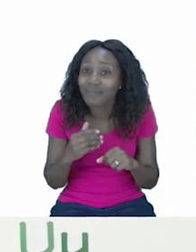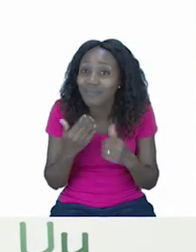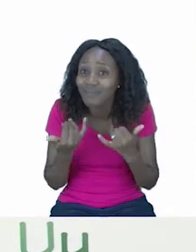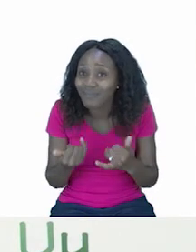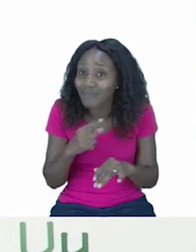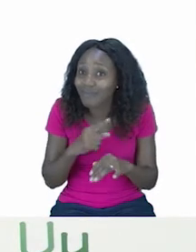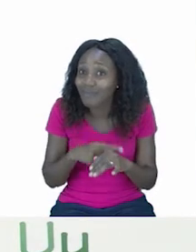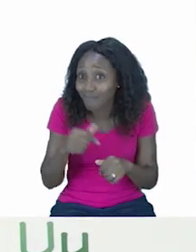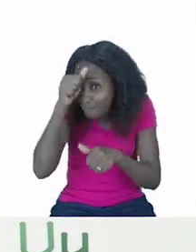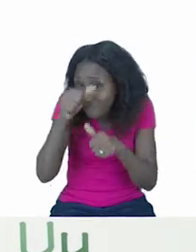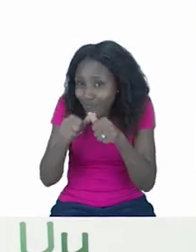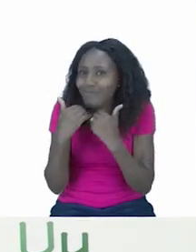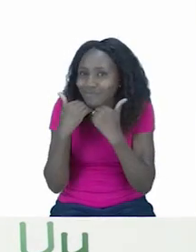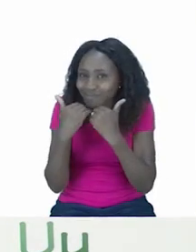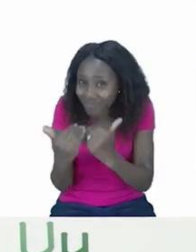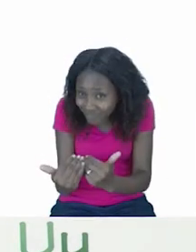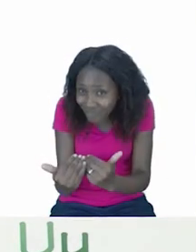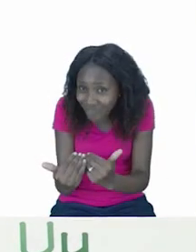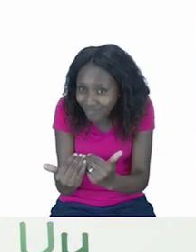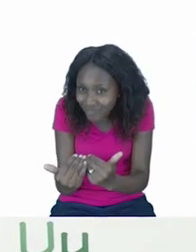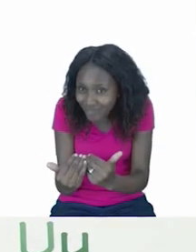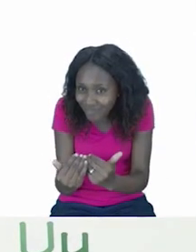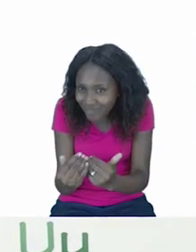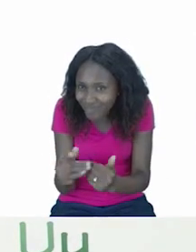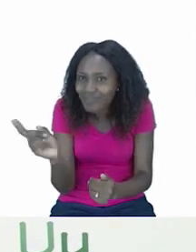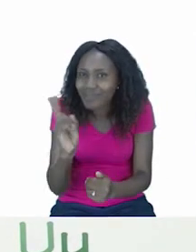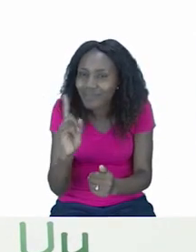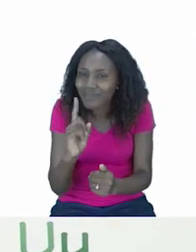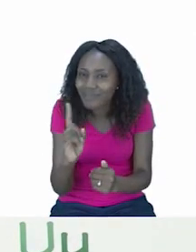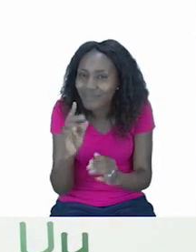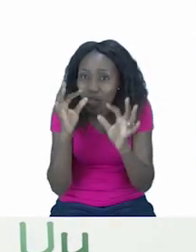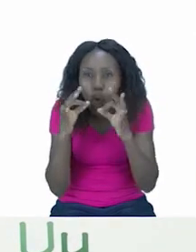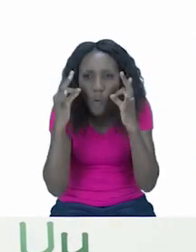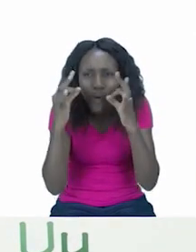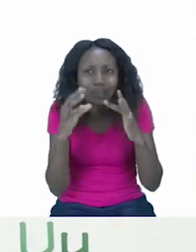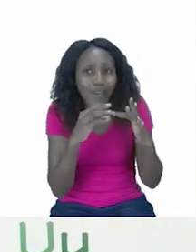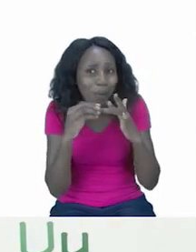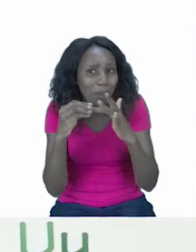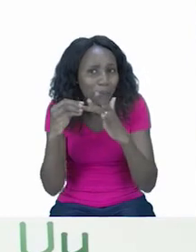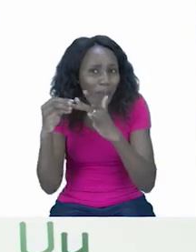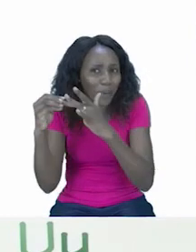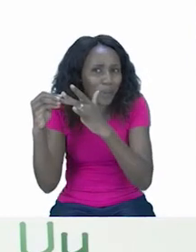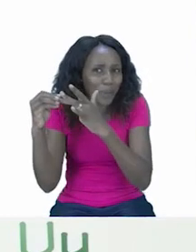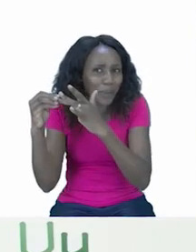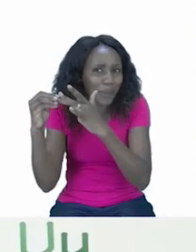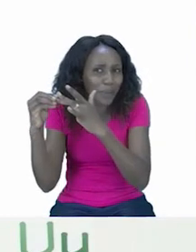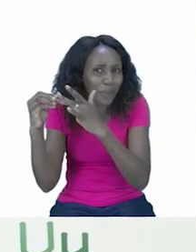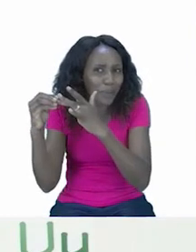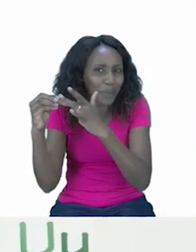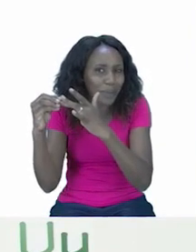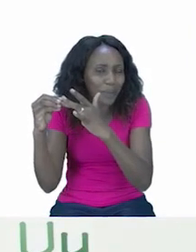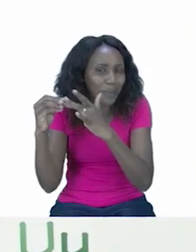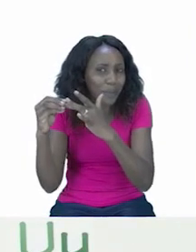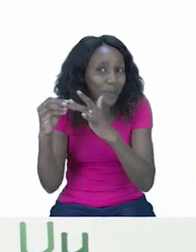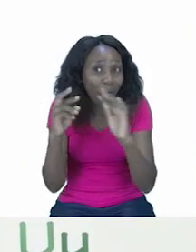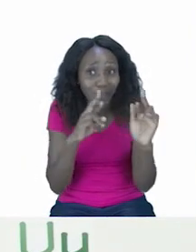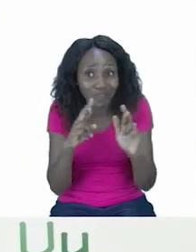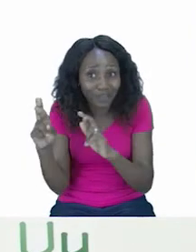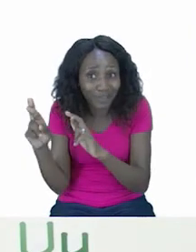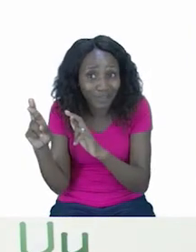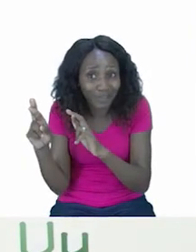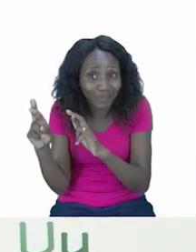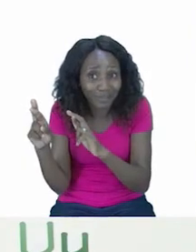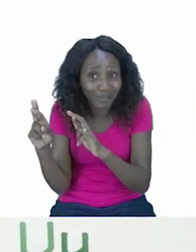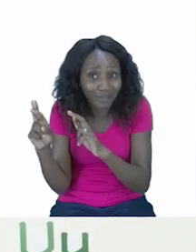sanitize. Remember, we have our special song when we're sanitizing now. Are you ready for the song?